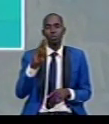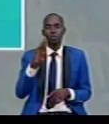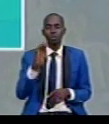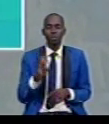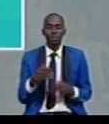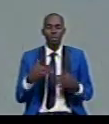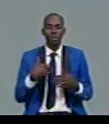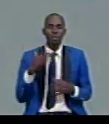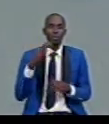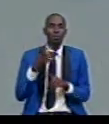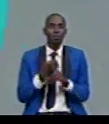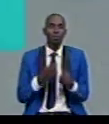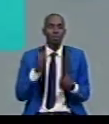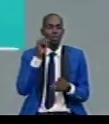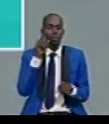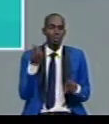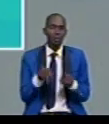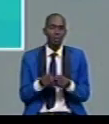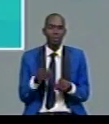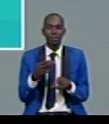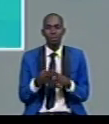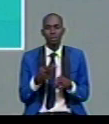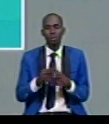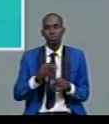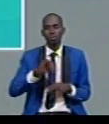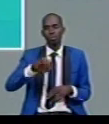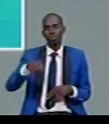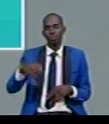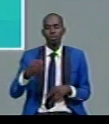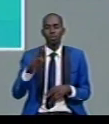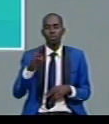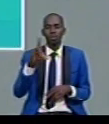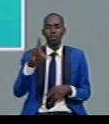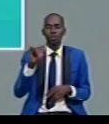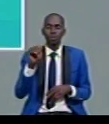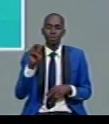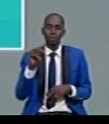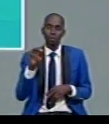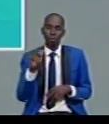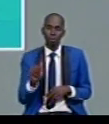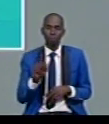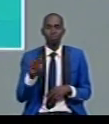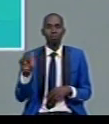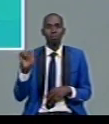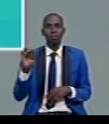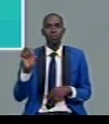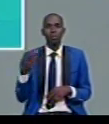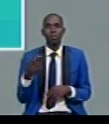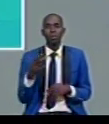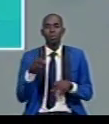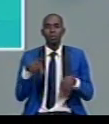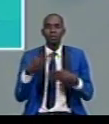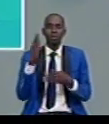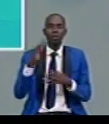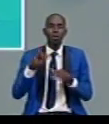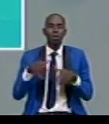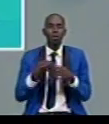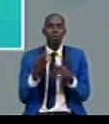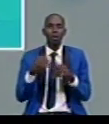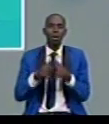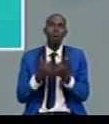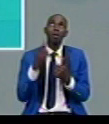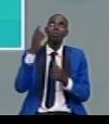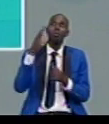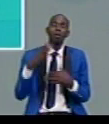Juliana Amen, who testified of how the Lord miraculously healed her of